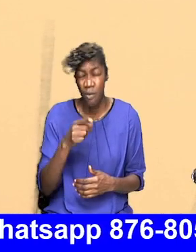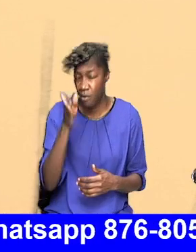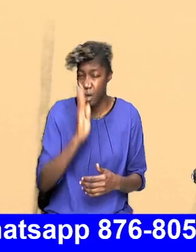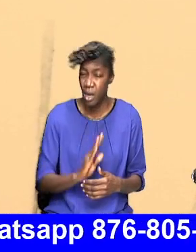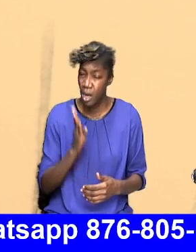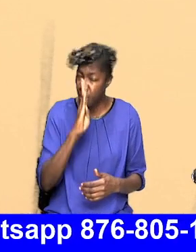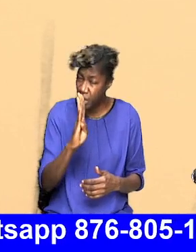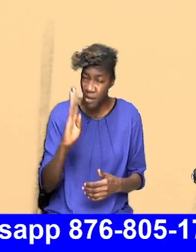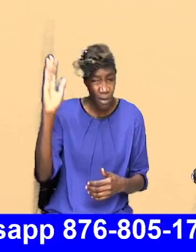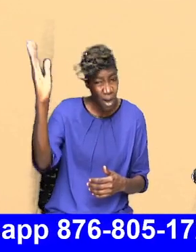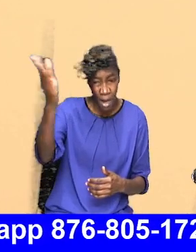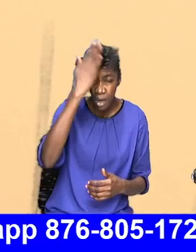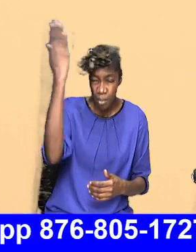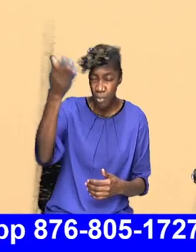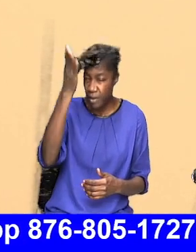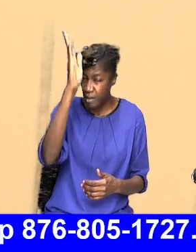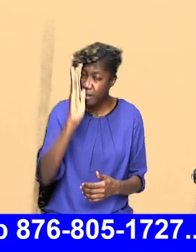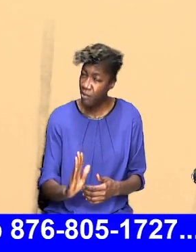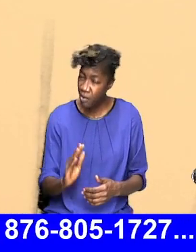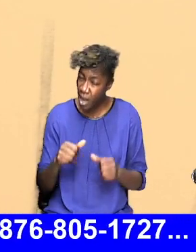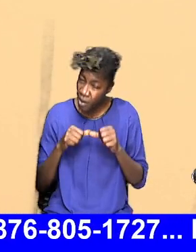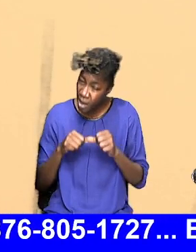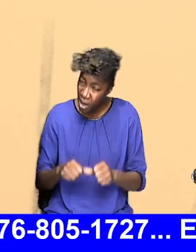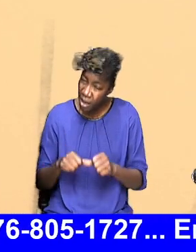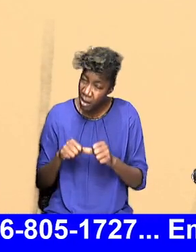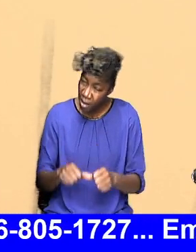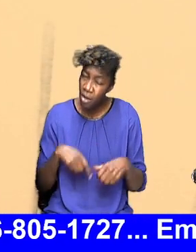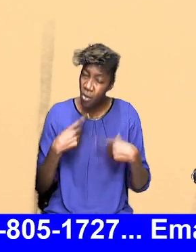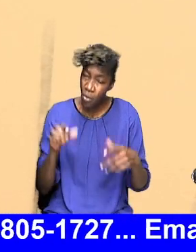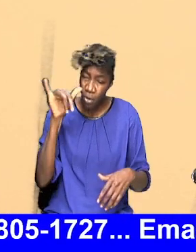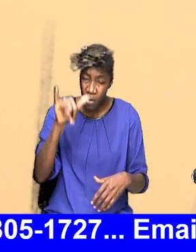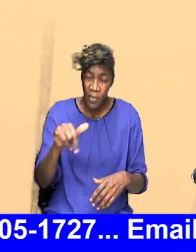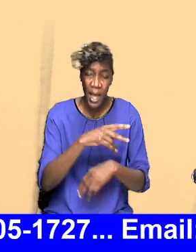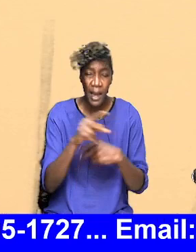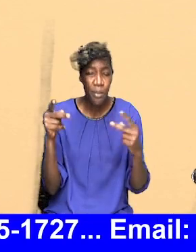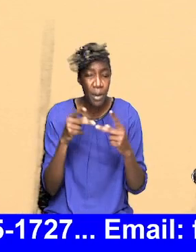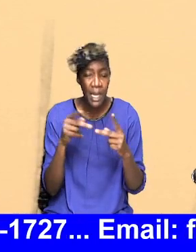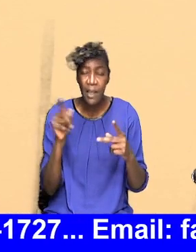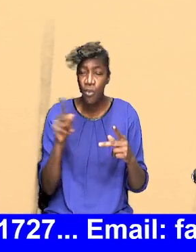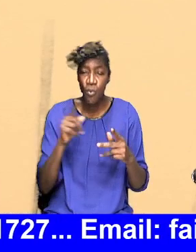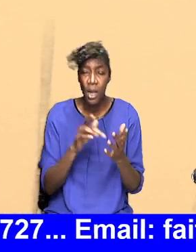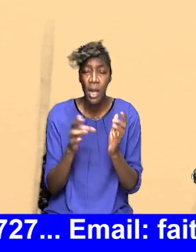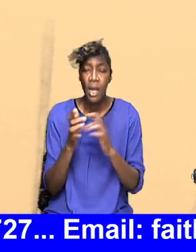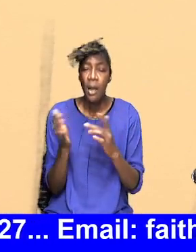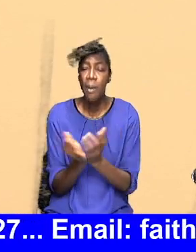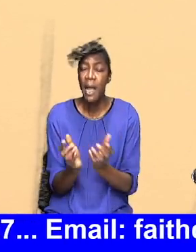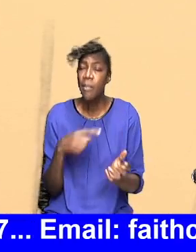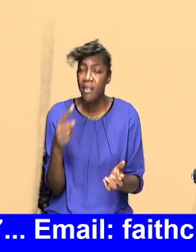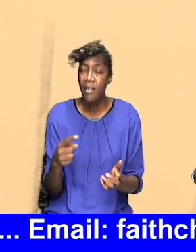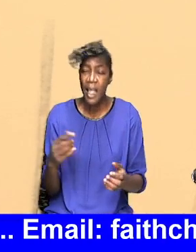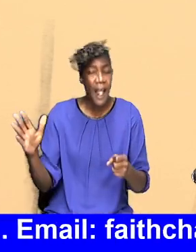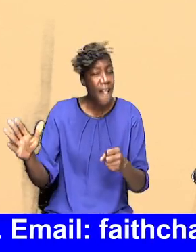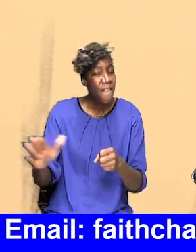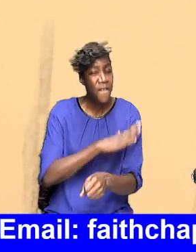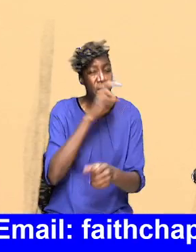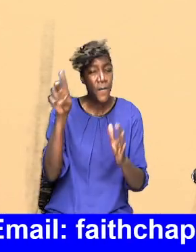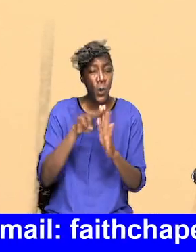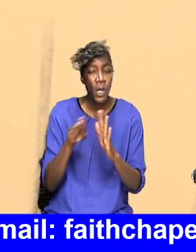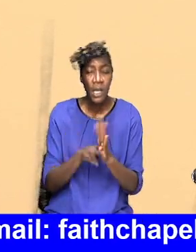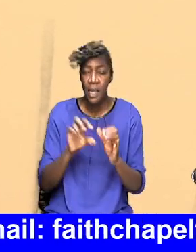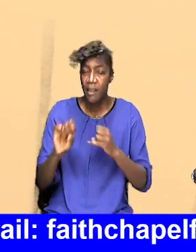Almighty God as we endeavor to get to that place, amen, where the Bible says it is fullness of